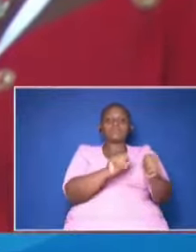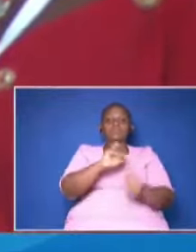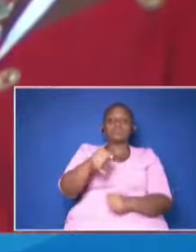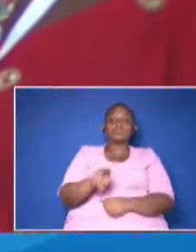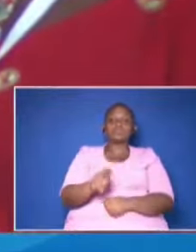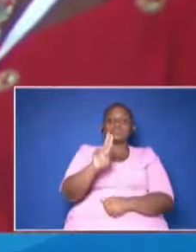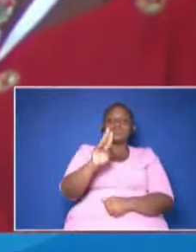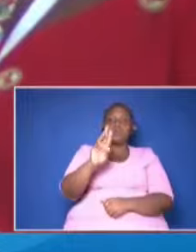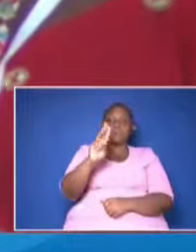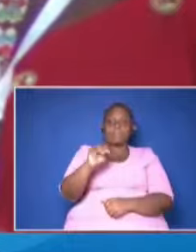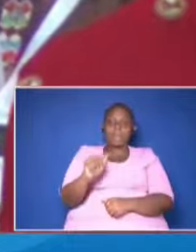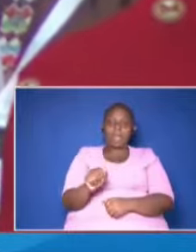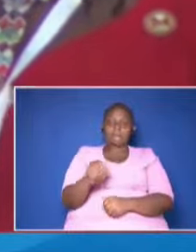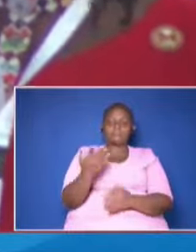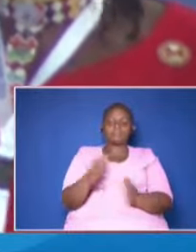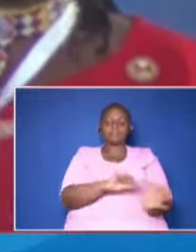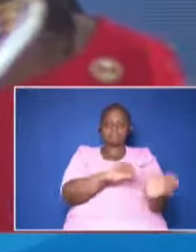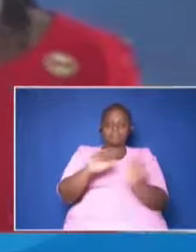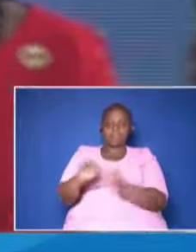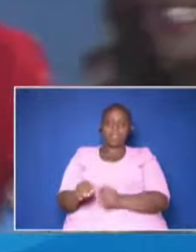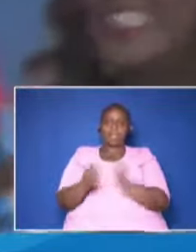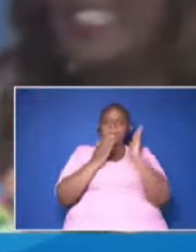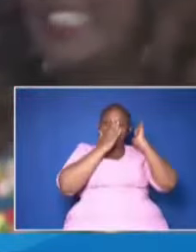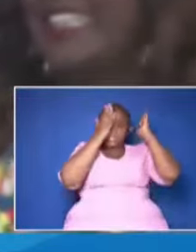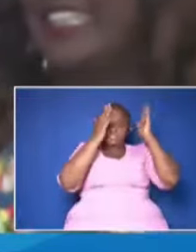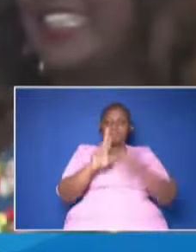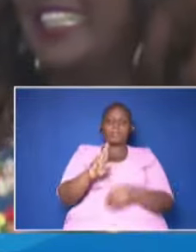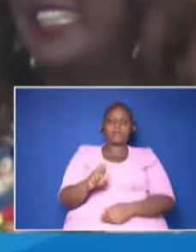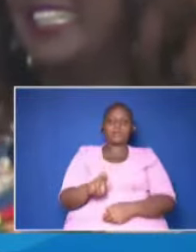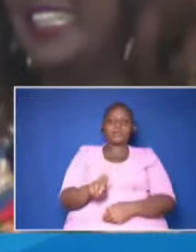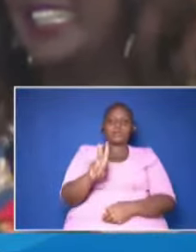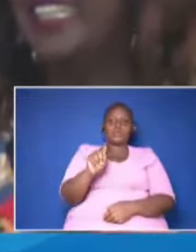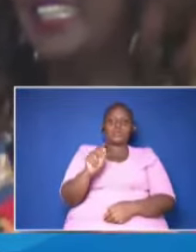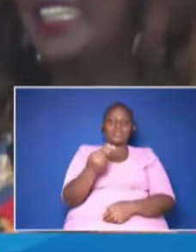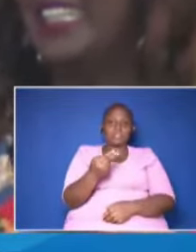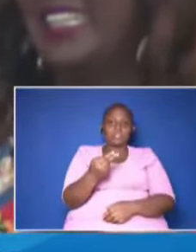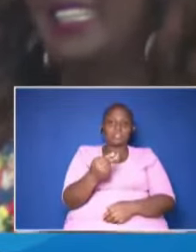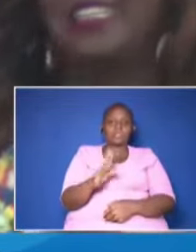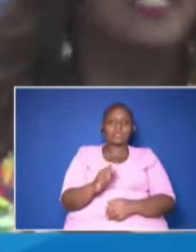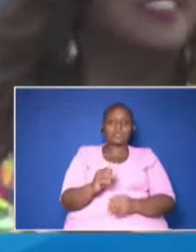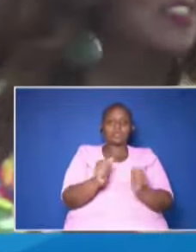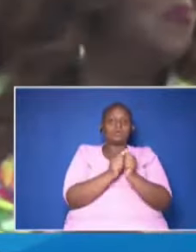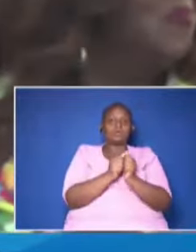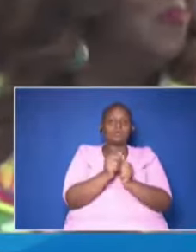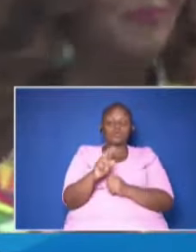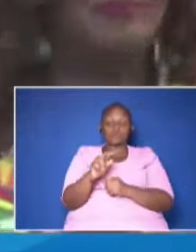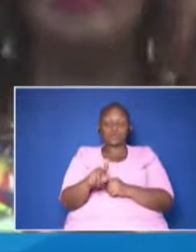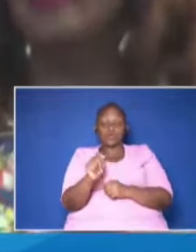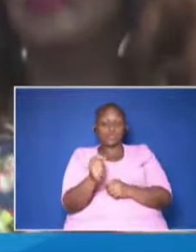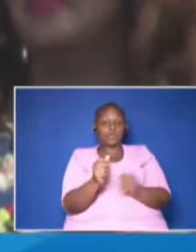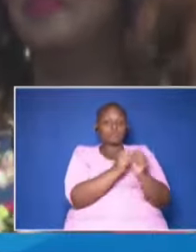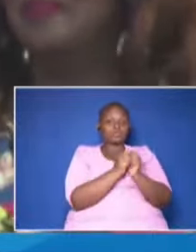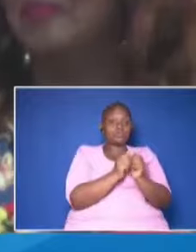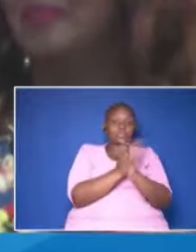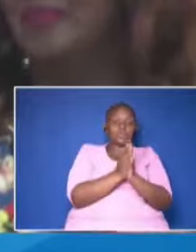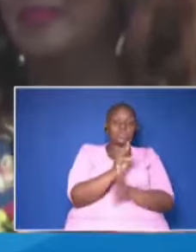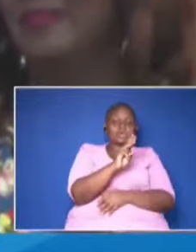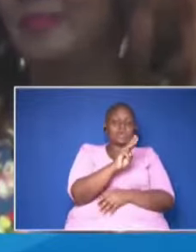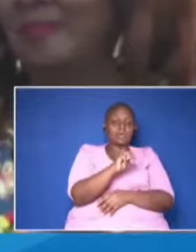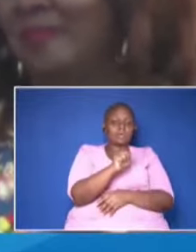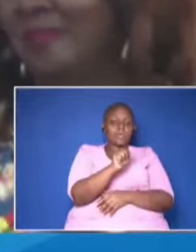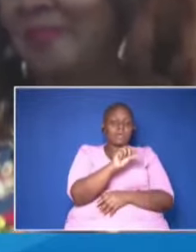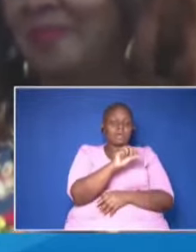we had Bishop lth bishop lth and Apostle were leading